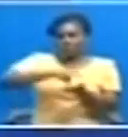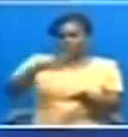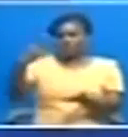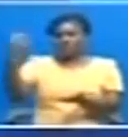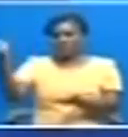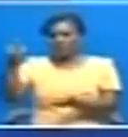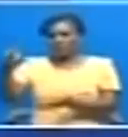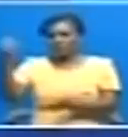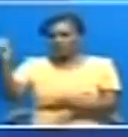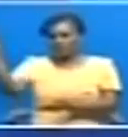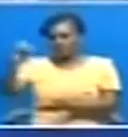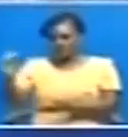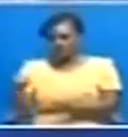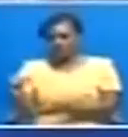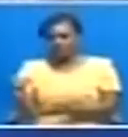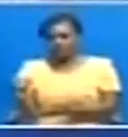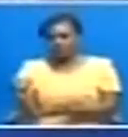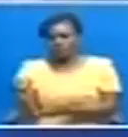25.7% to 38 billion shillings.